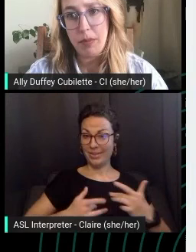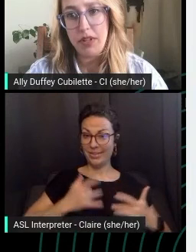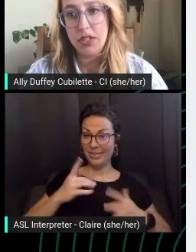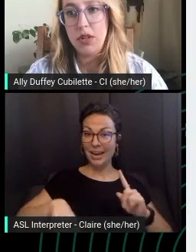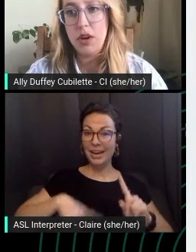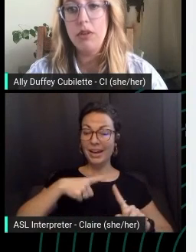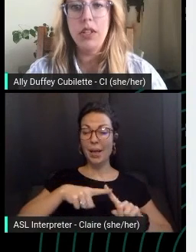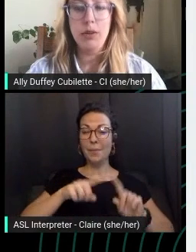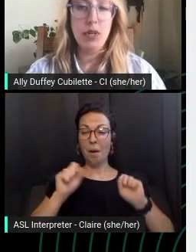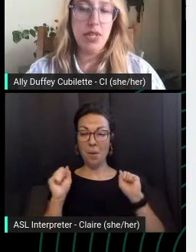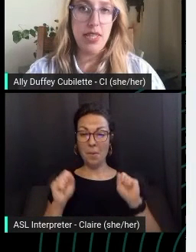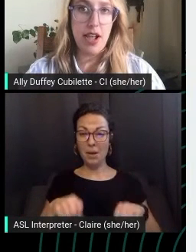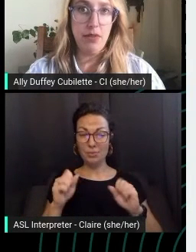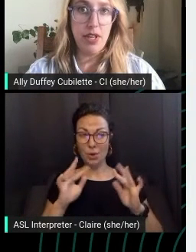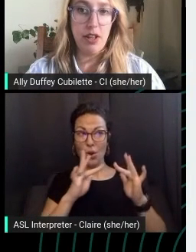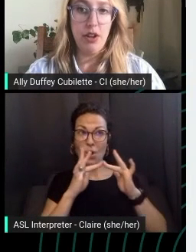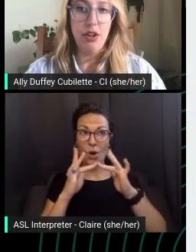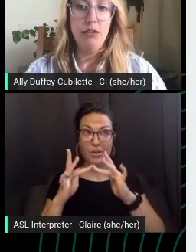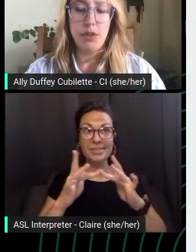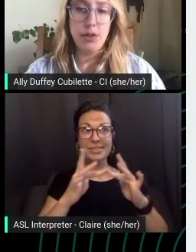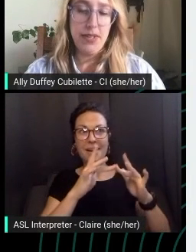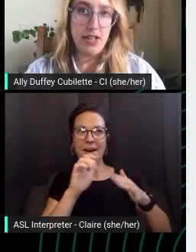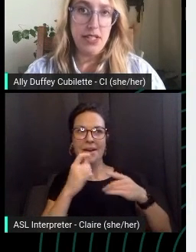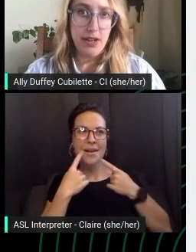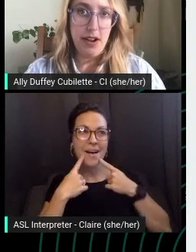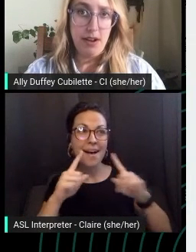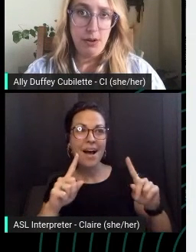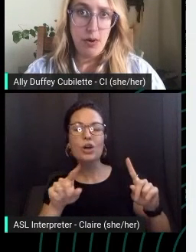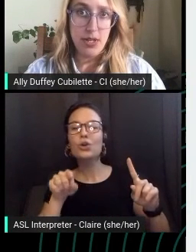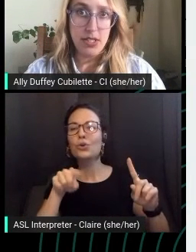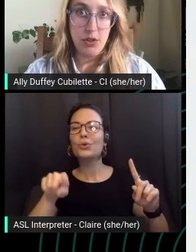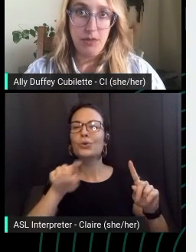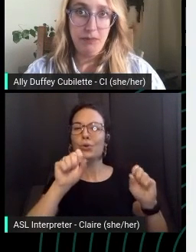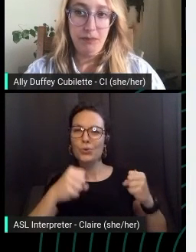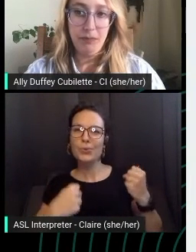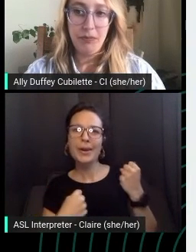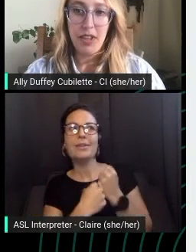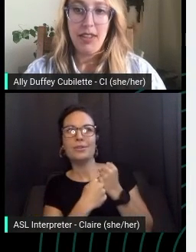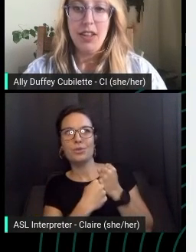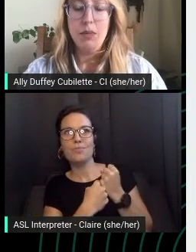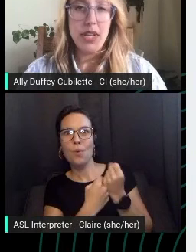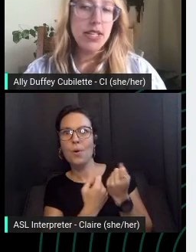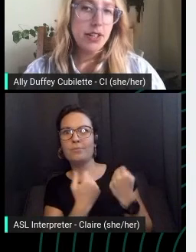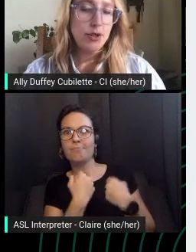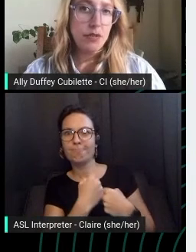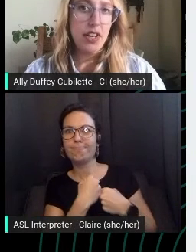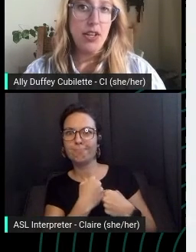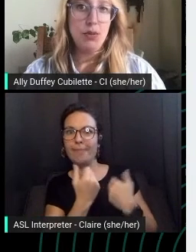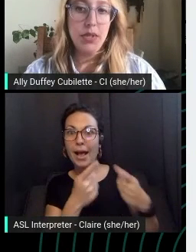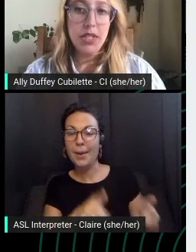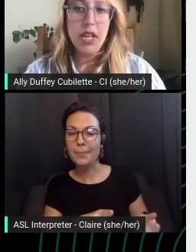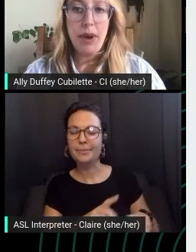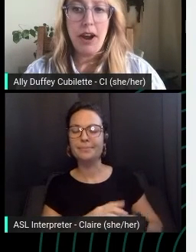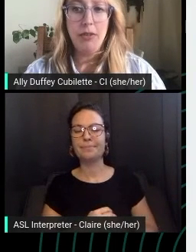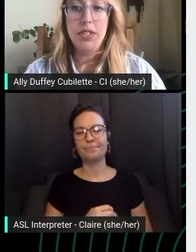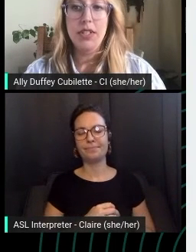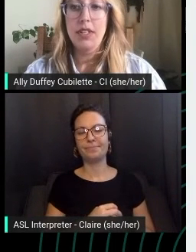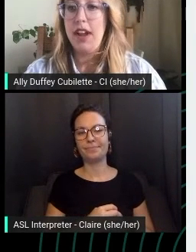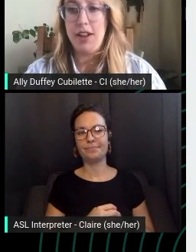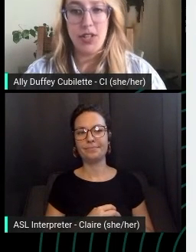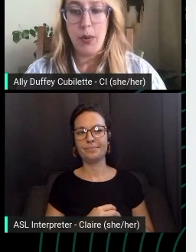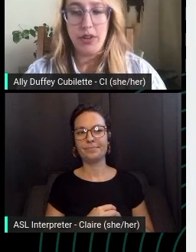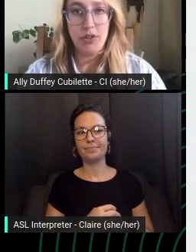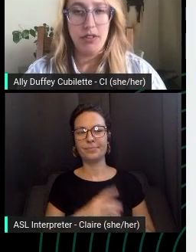website performance, know that you can be the advocate for using that data at your organization. Being data-driven is really